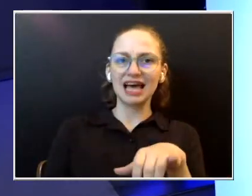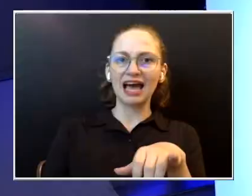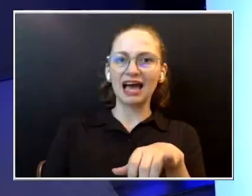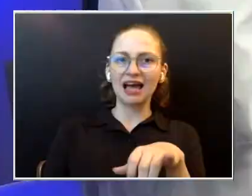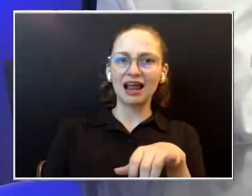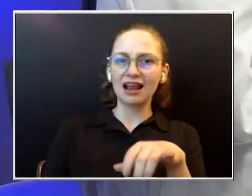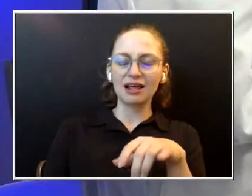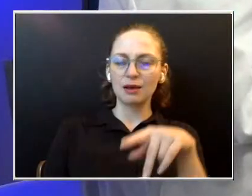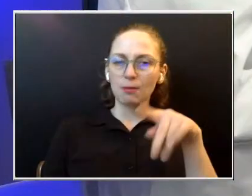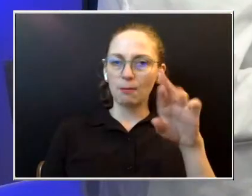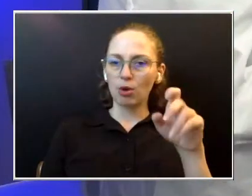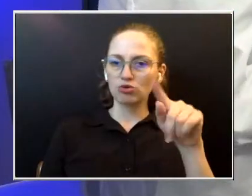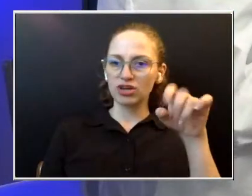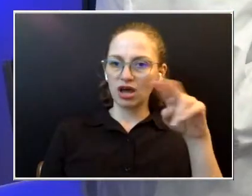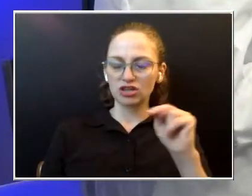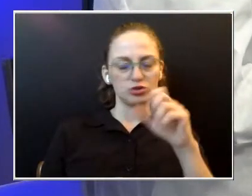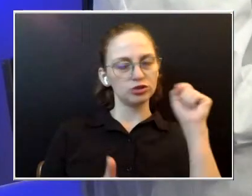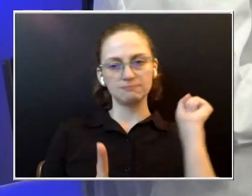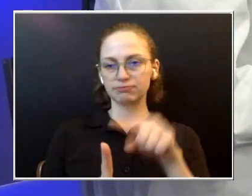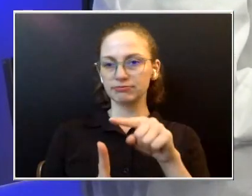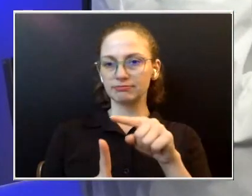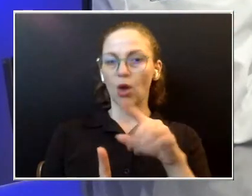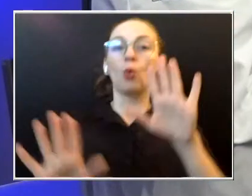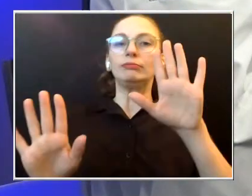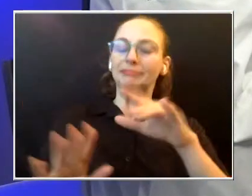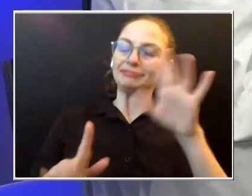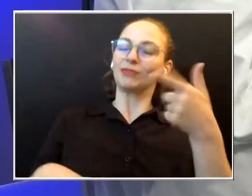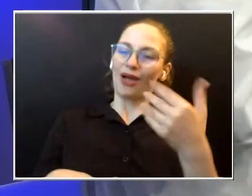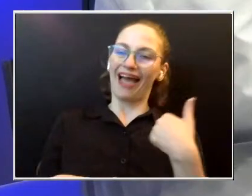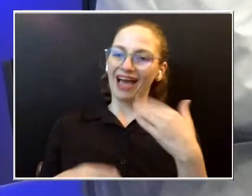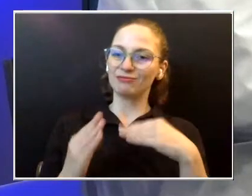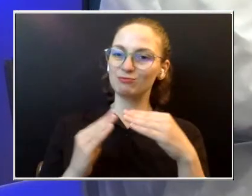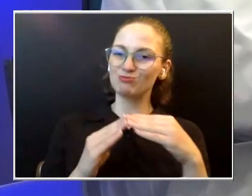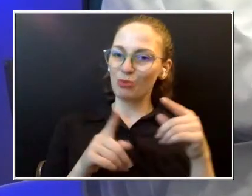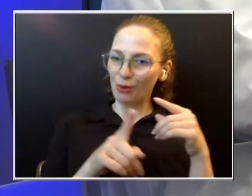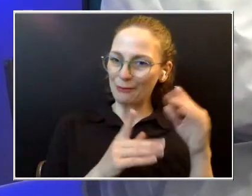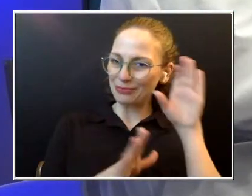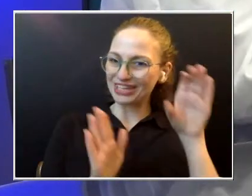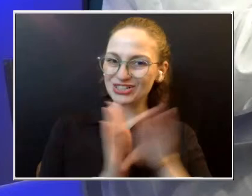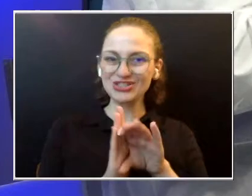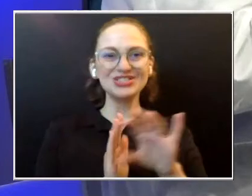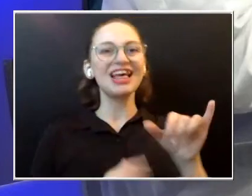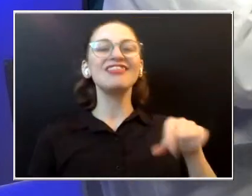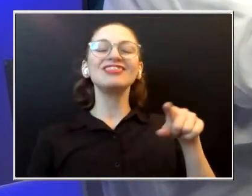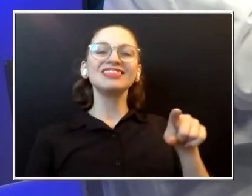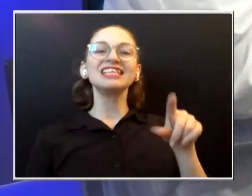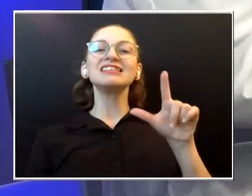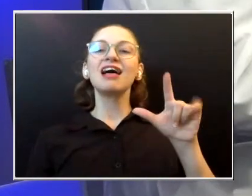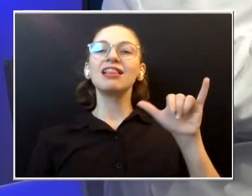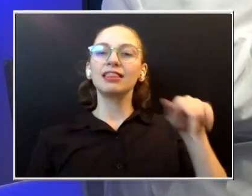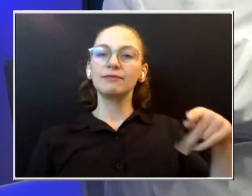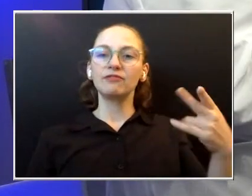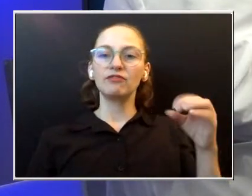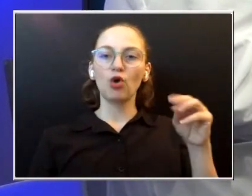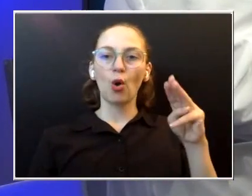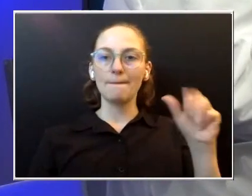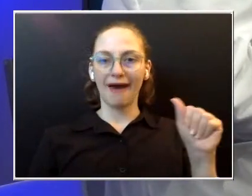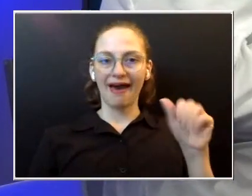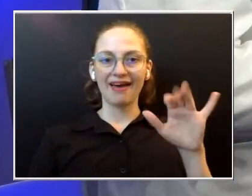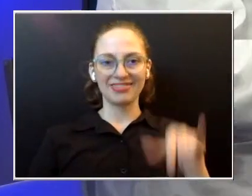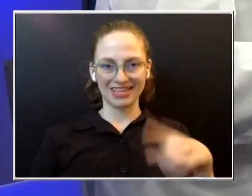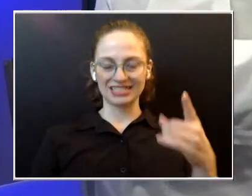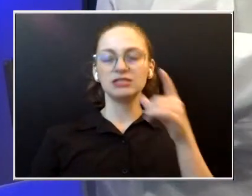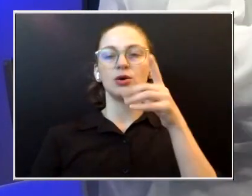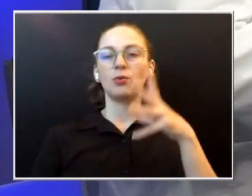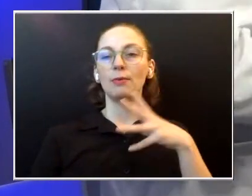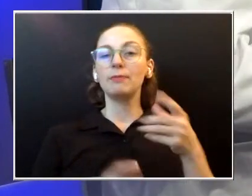this is the other group of diseases I treat are lymphomas. And so this is a young woman who had a bulky Hodgkin lymphoma involving her mediastinum. And